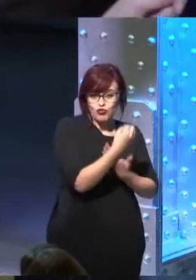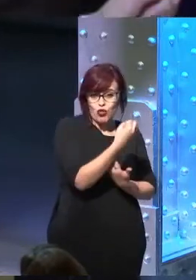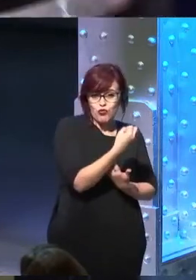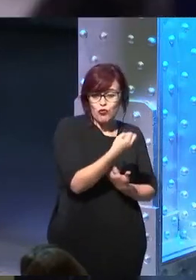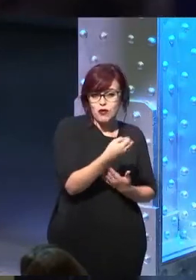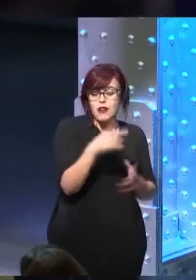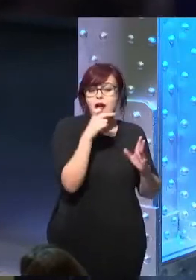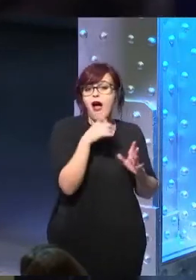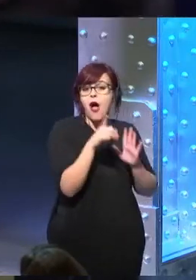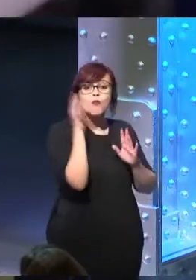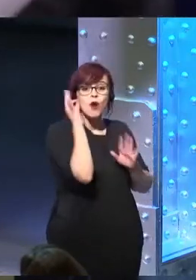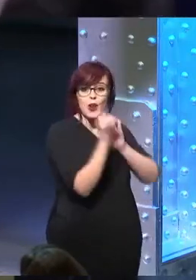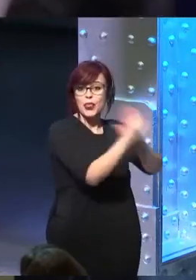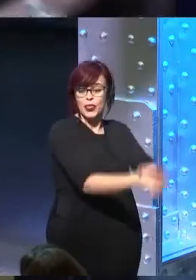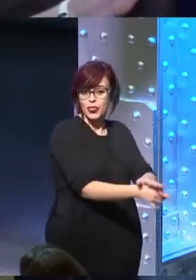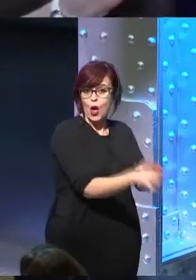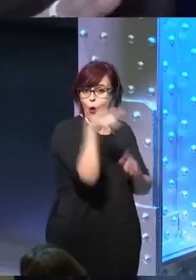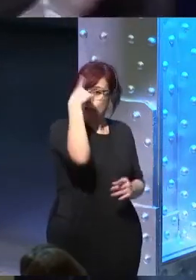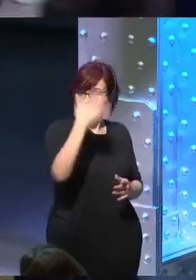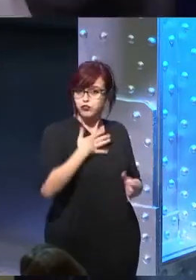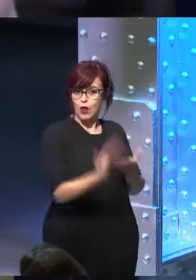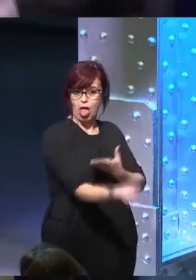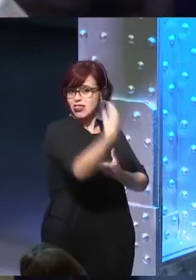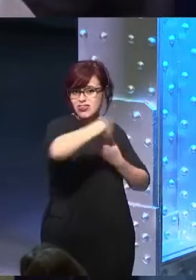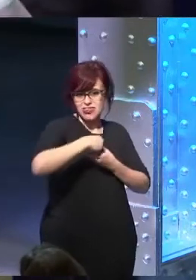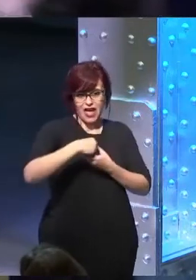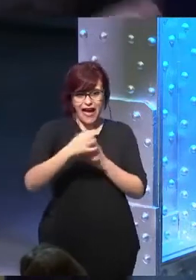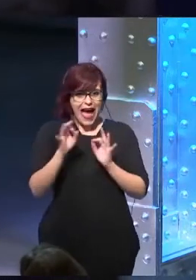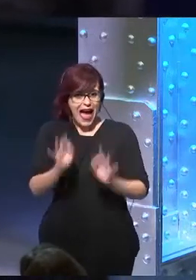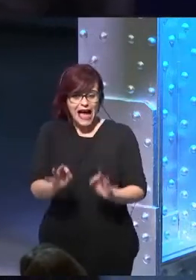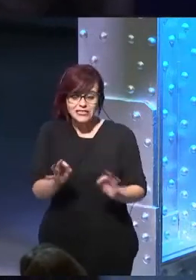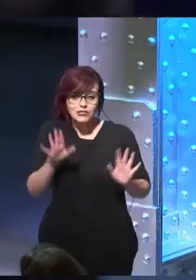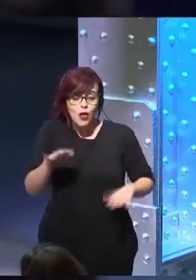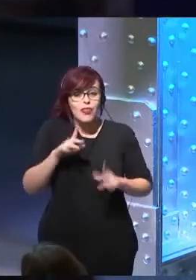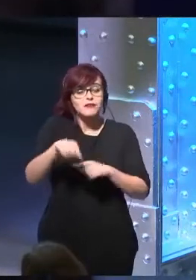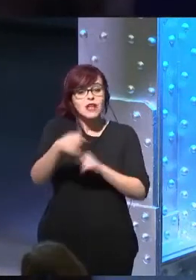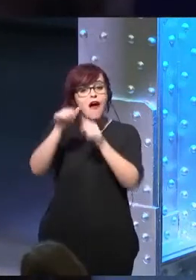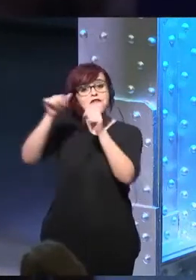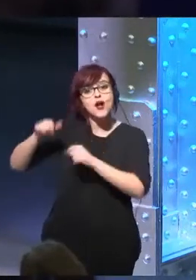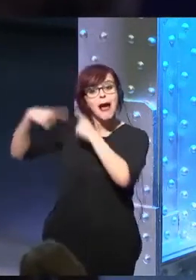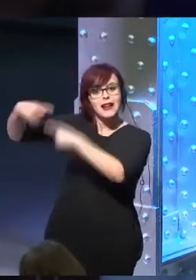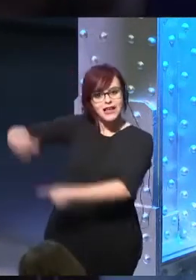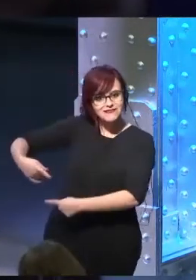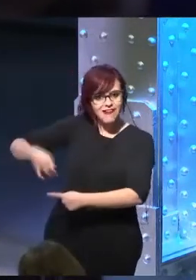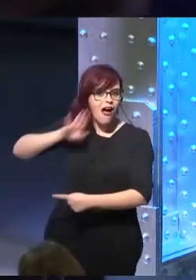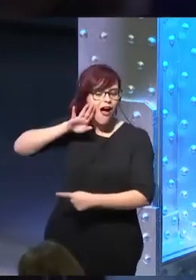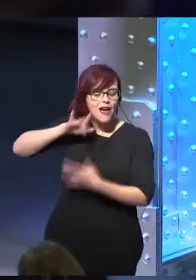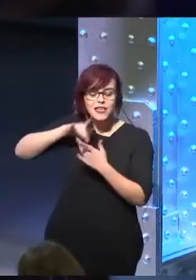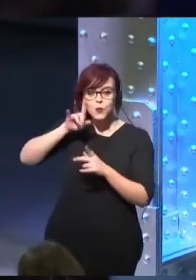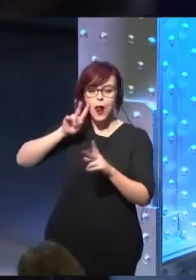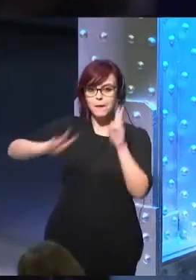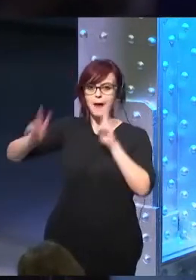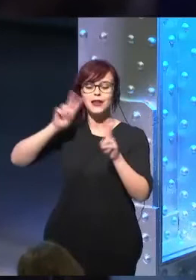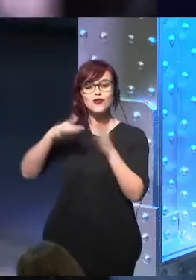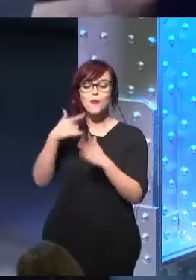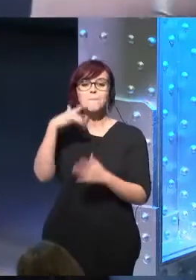continued resonance of the classical forms for displaying that and, in a sense,